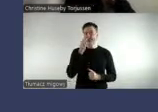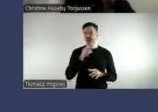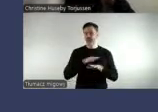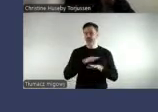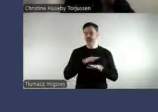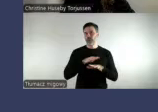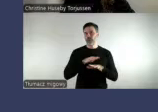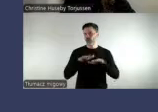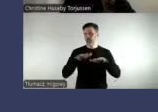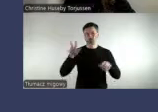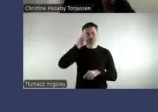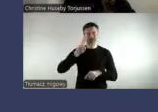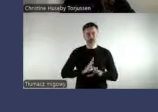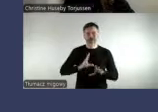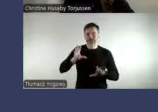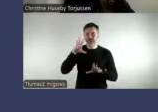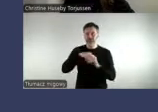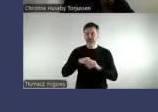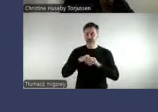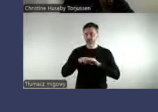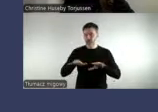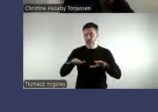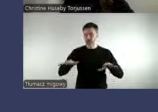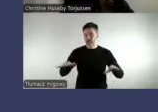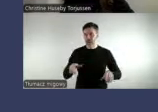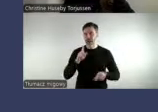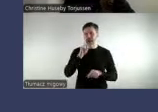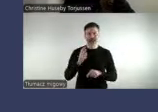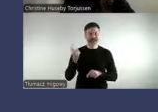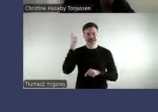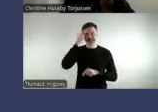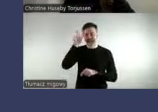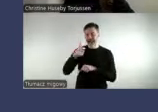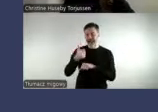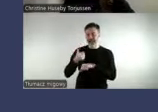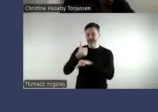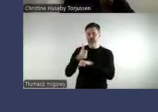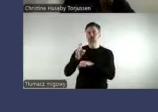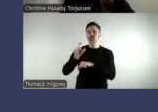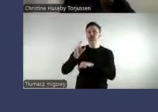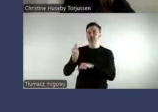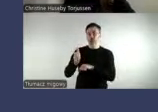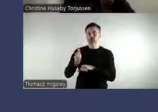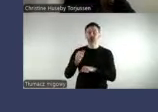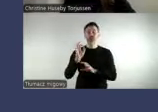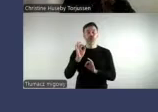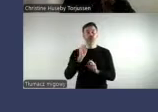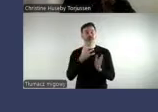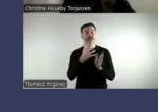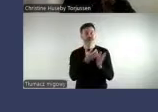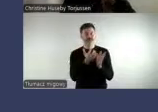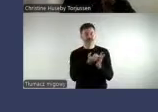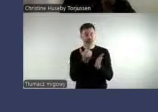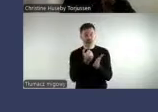Role of the county governor is to use this council to tie together national, regional, and local actors, and to facilitate